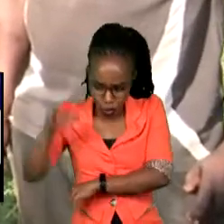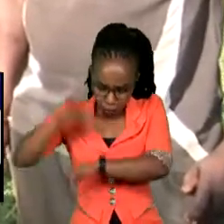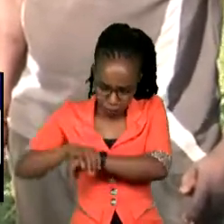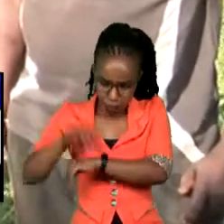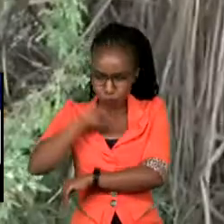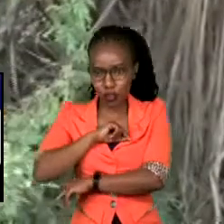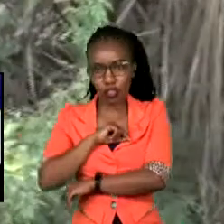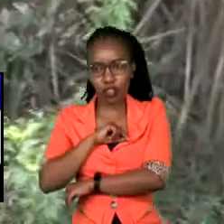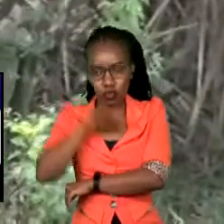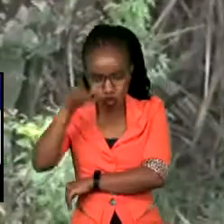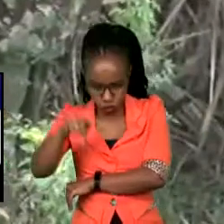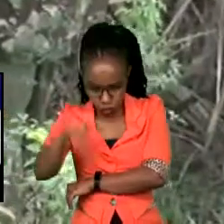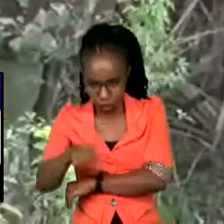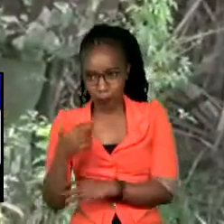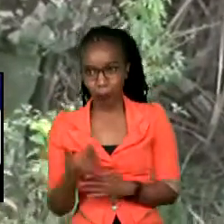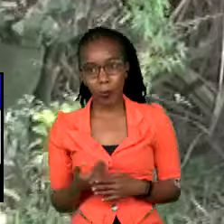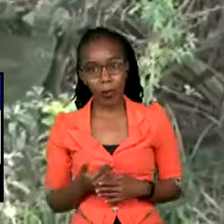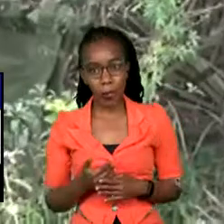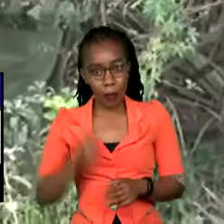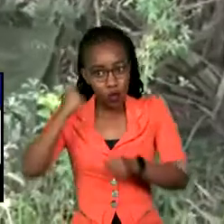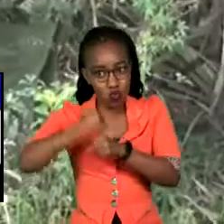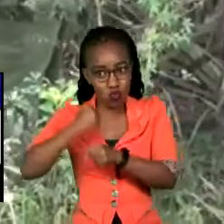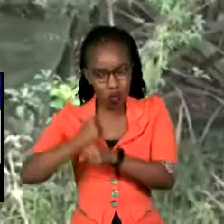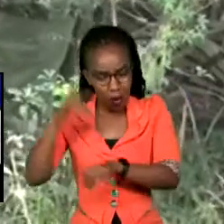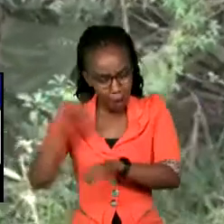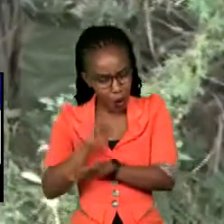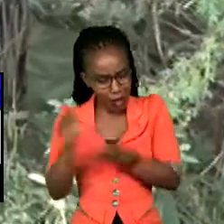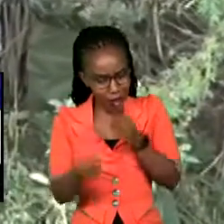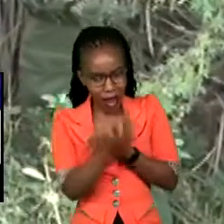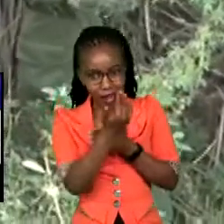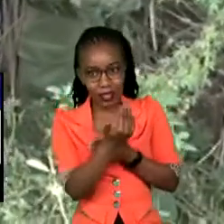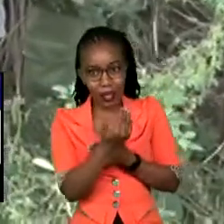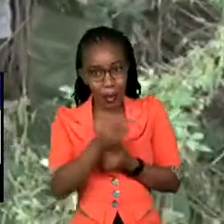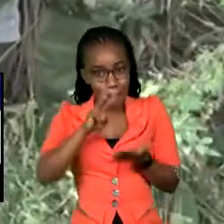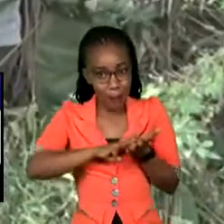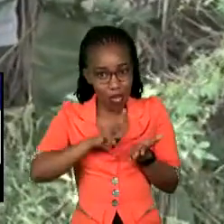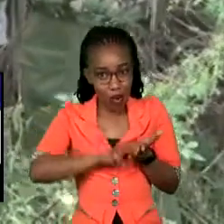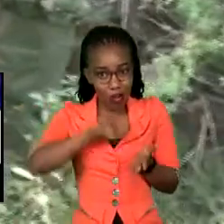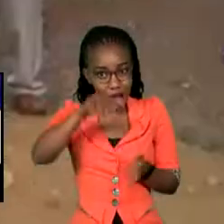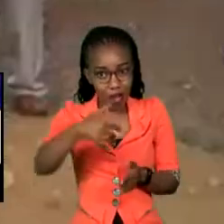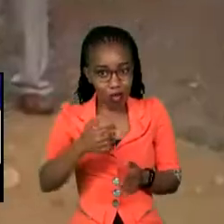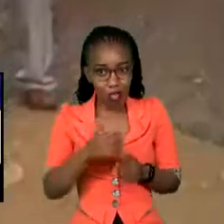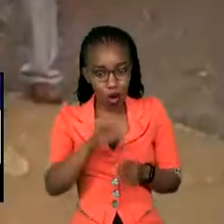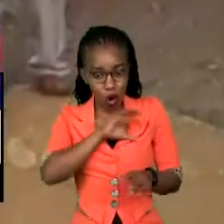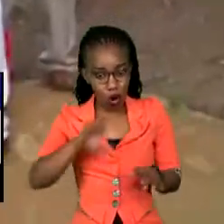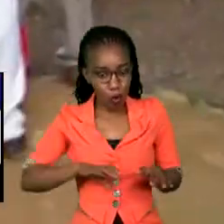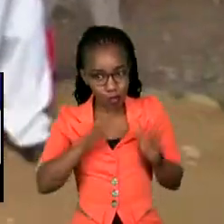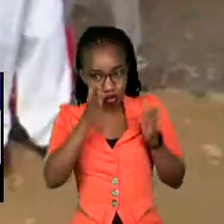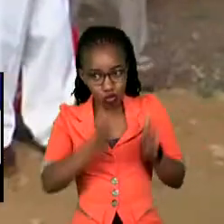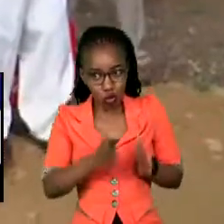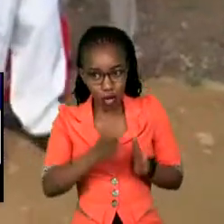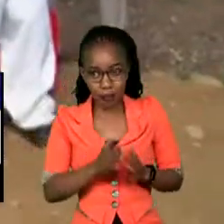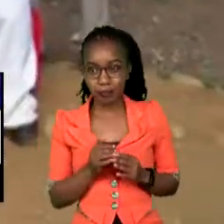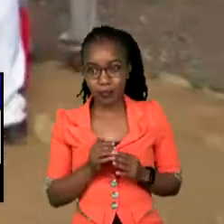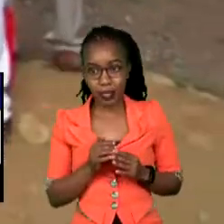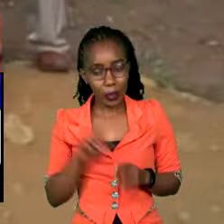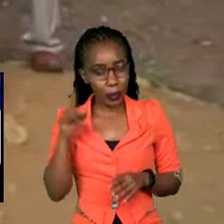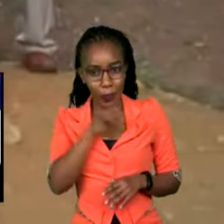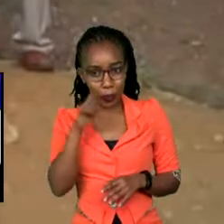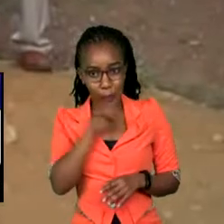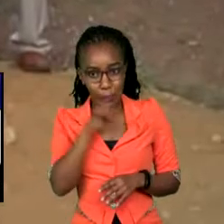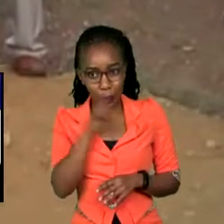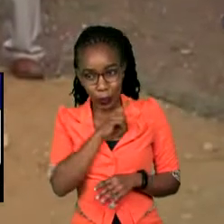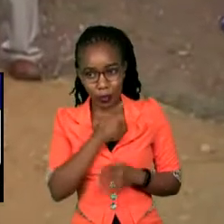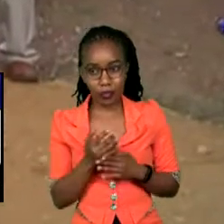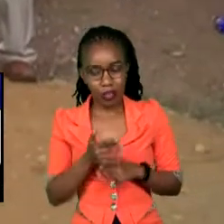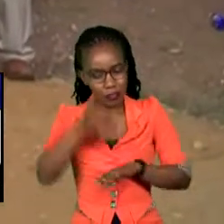hizi za leo. The operation ran early morning by the Migori County Commissioner Mr. Mwangi Meru equally intensified the war